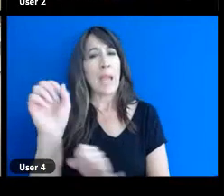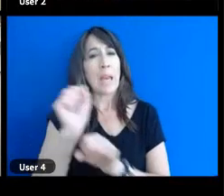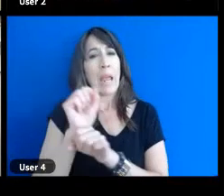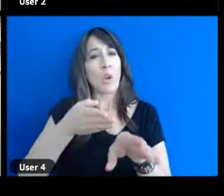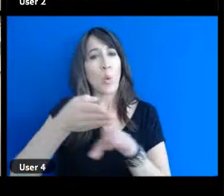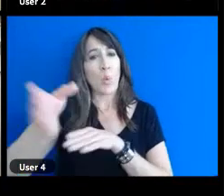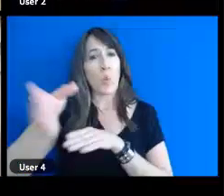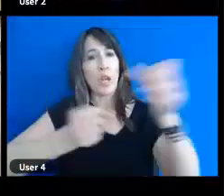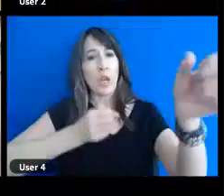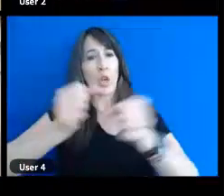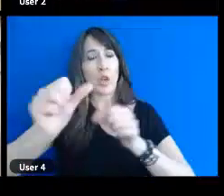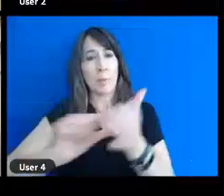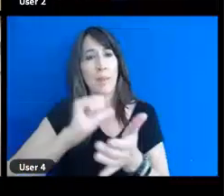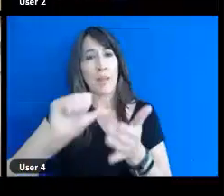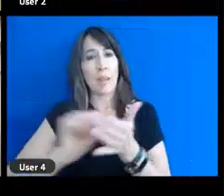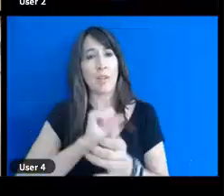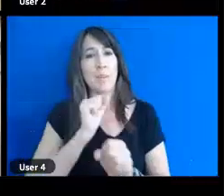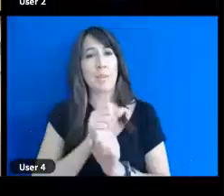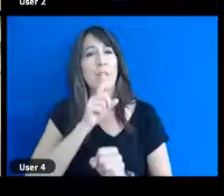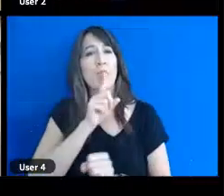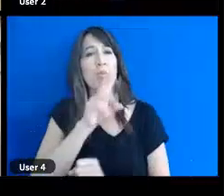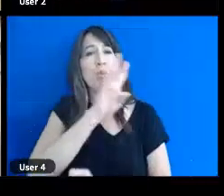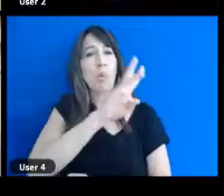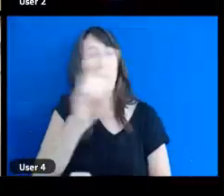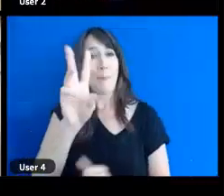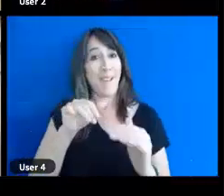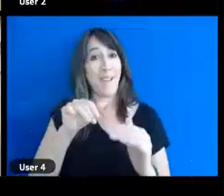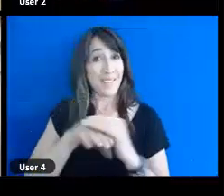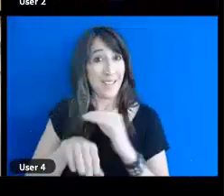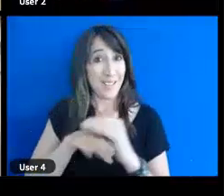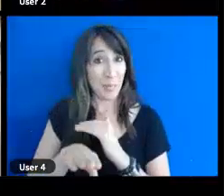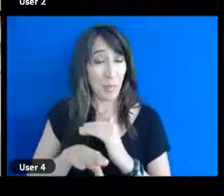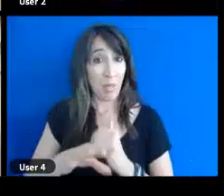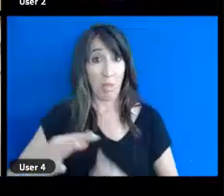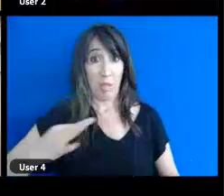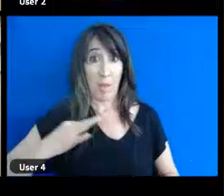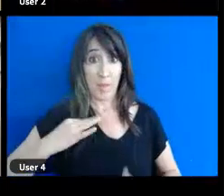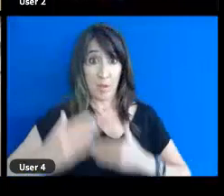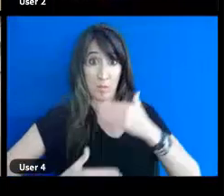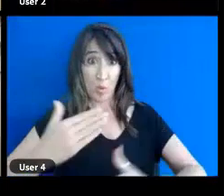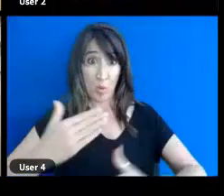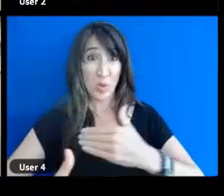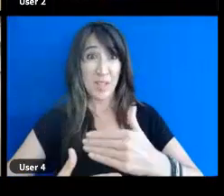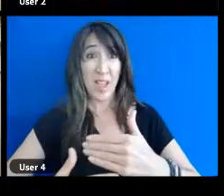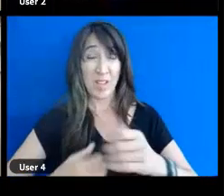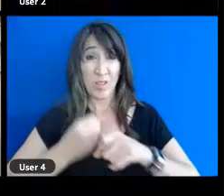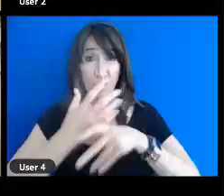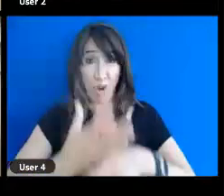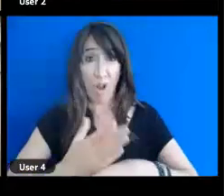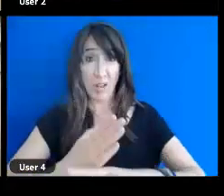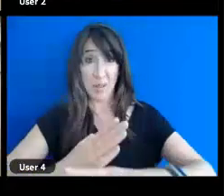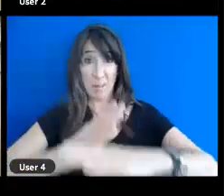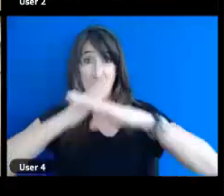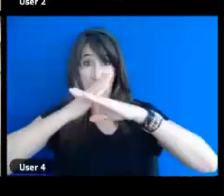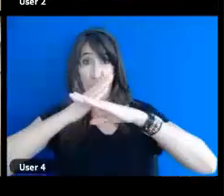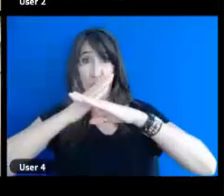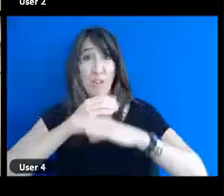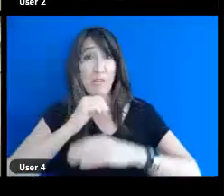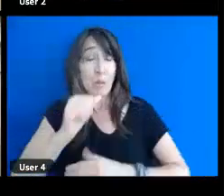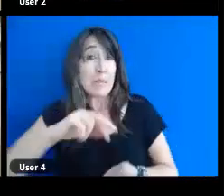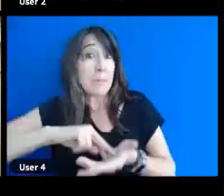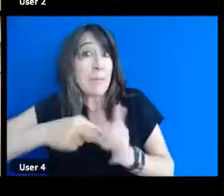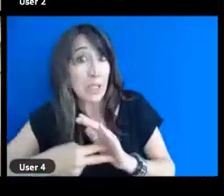Things to do when you're looking at your website and careers page is start by making sure that the website is accessible, that your application process,